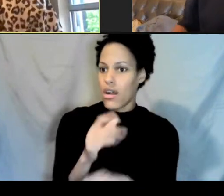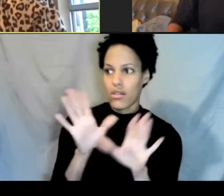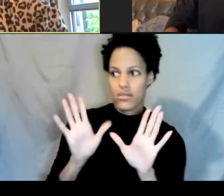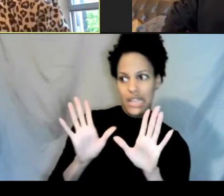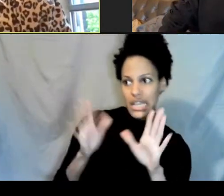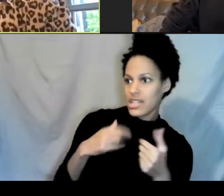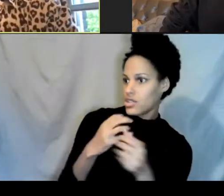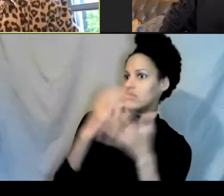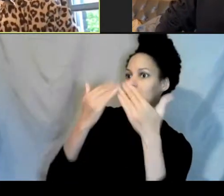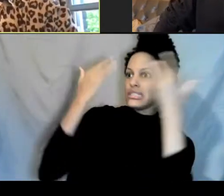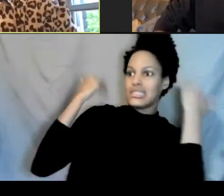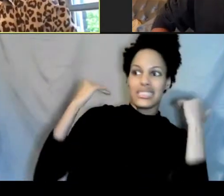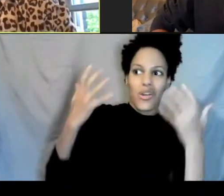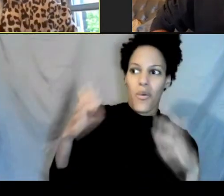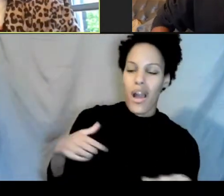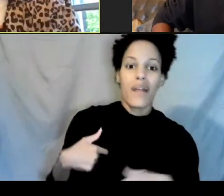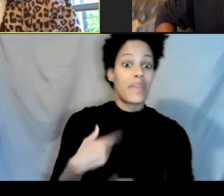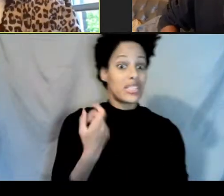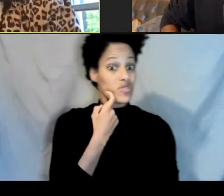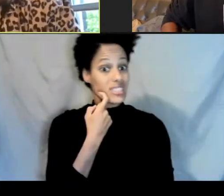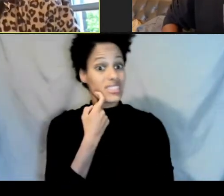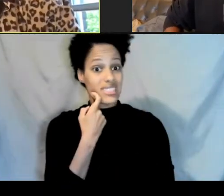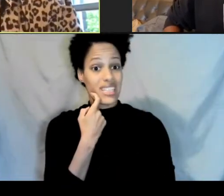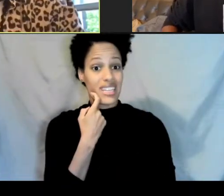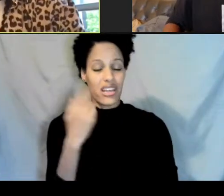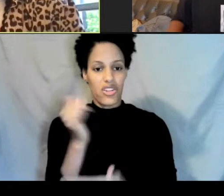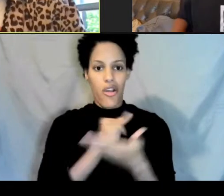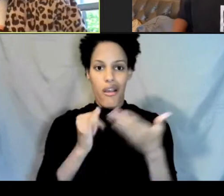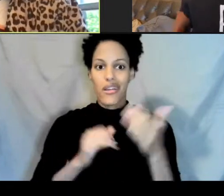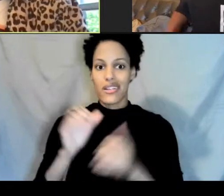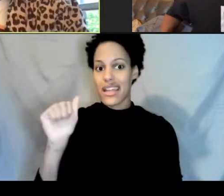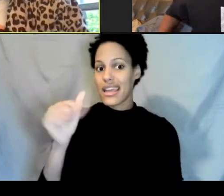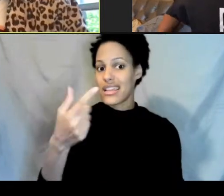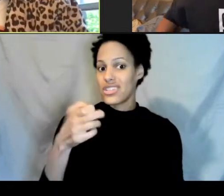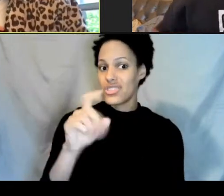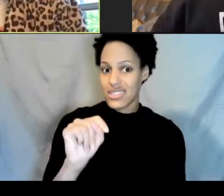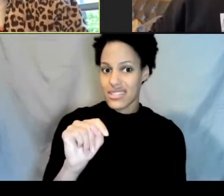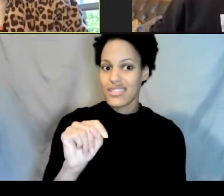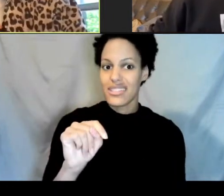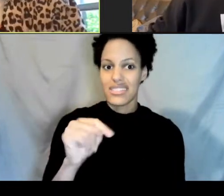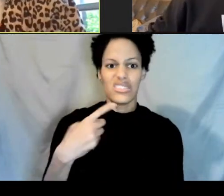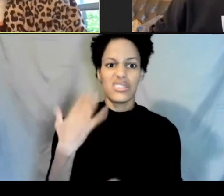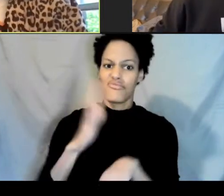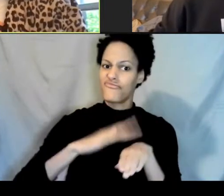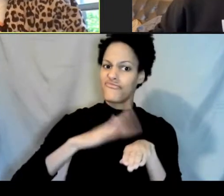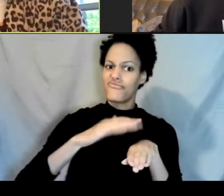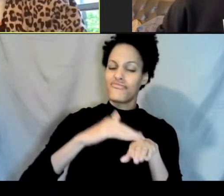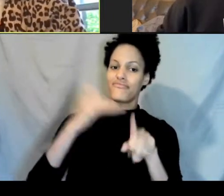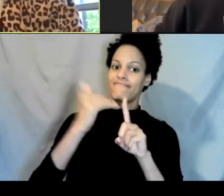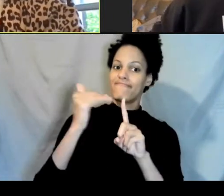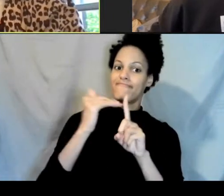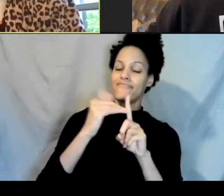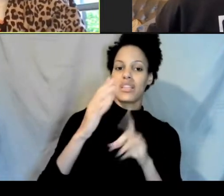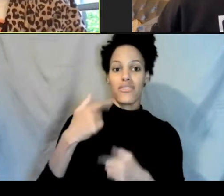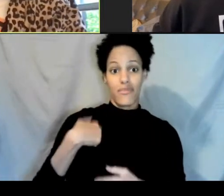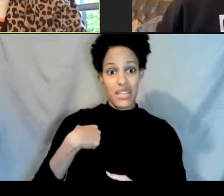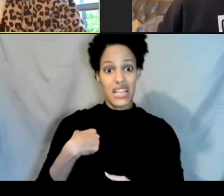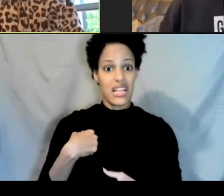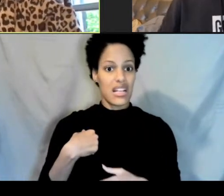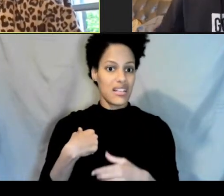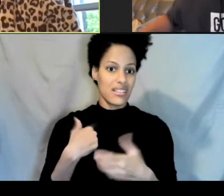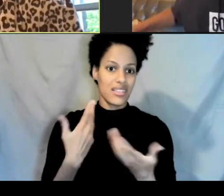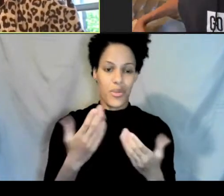Yeah, I just got an agent. I just got an art agent, and she's on me about you know, getting my stuff together. So don't overdo